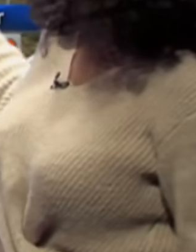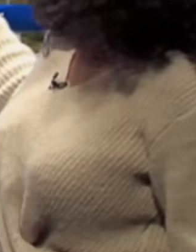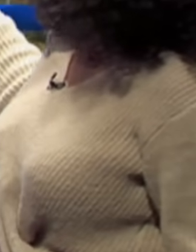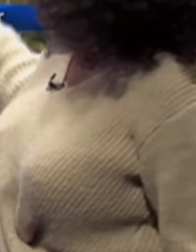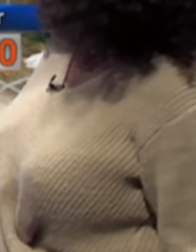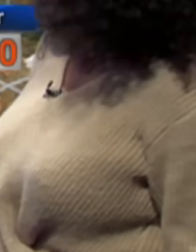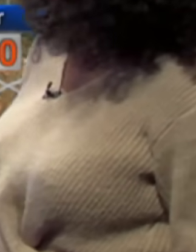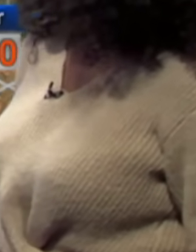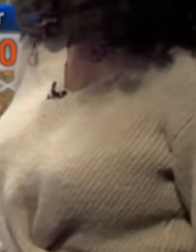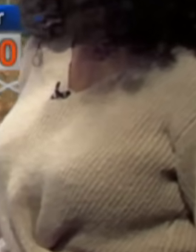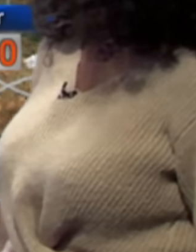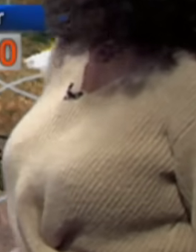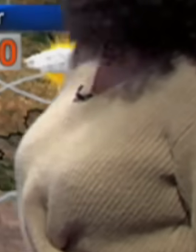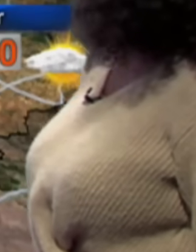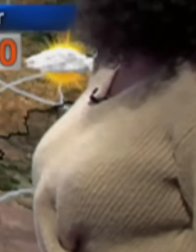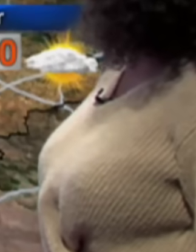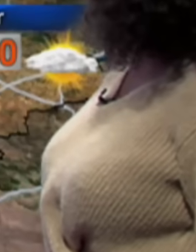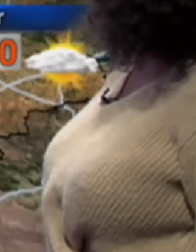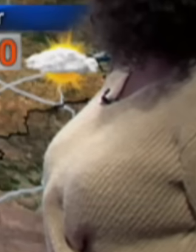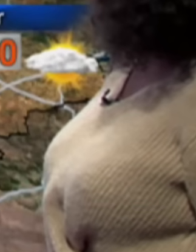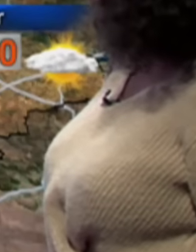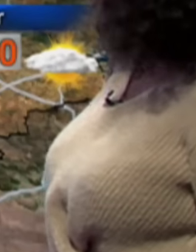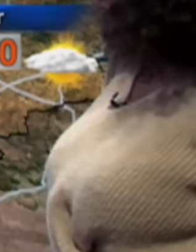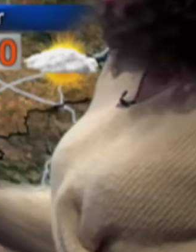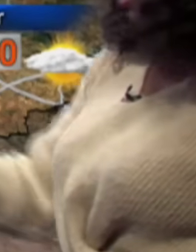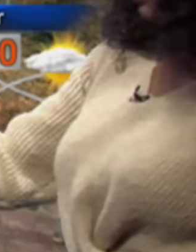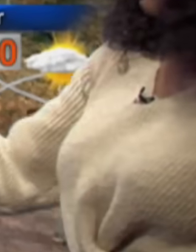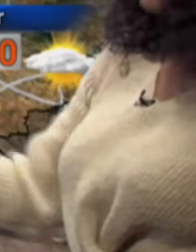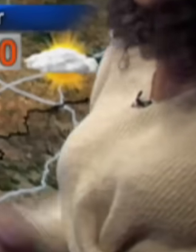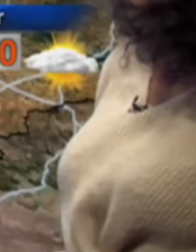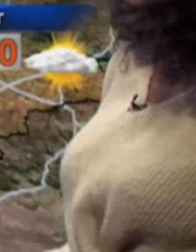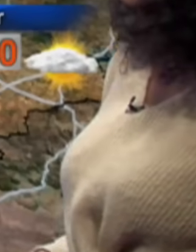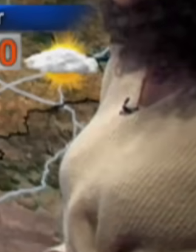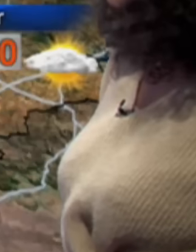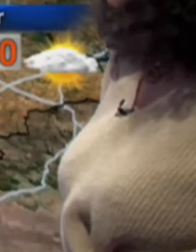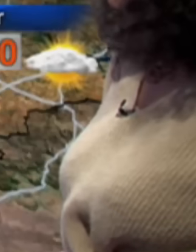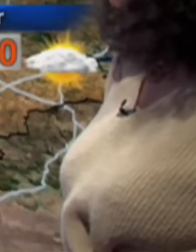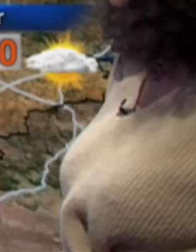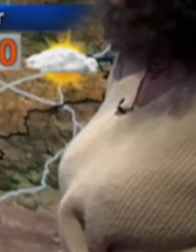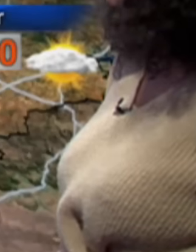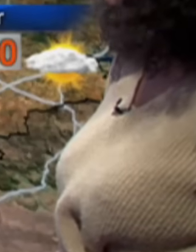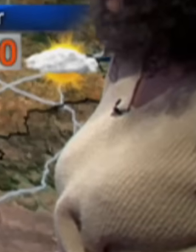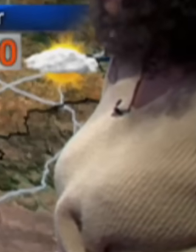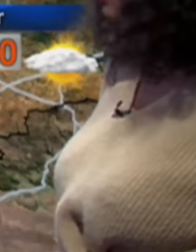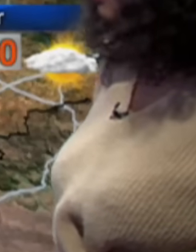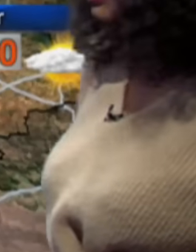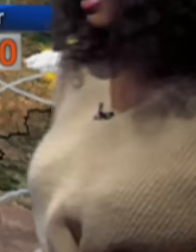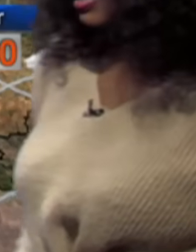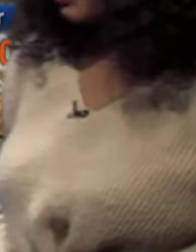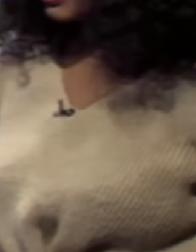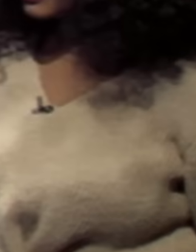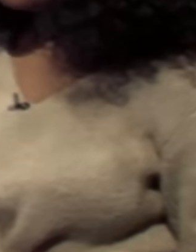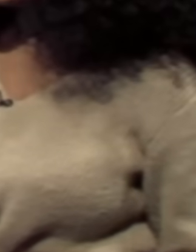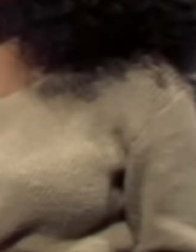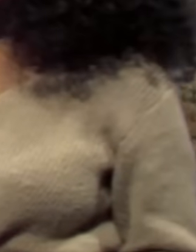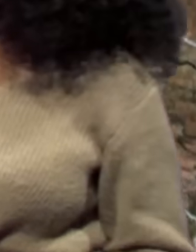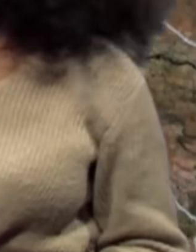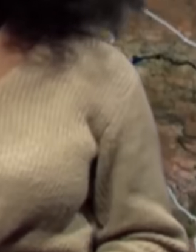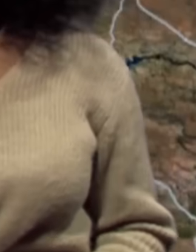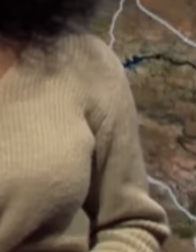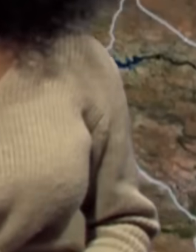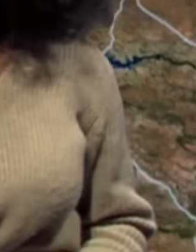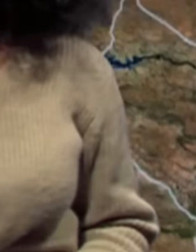karolong ya Kuruman ka digata di le 10 go ya go di le 23. Carnival ka digata di le 6 go ya go di le 20. Re lebelela Calvinia